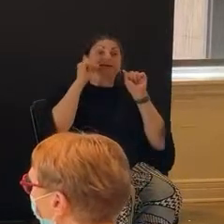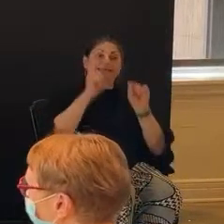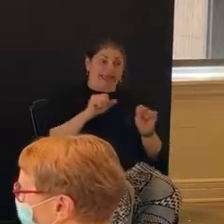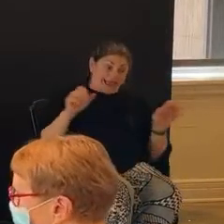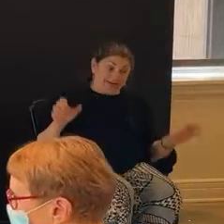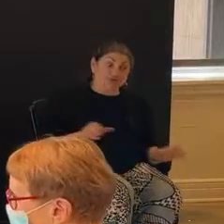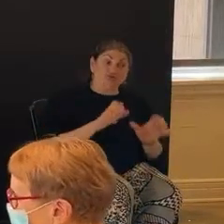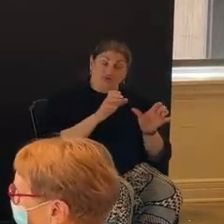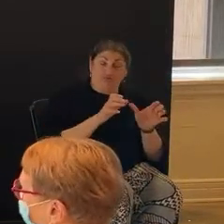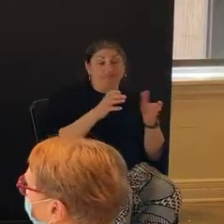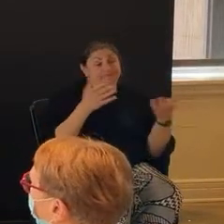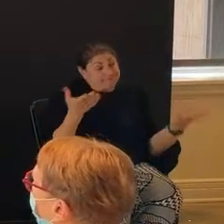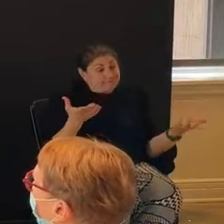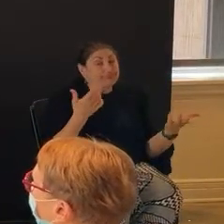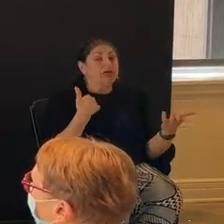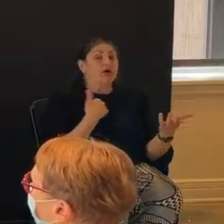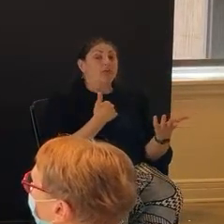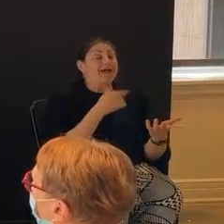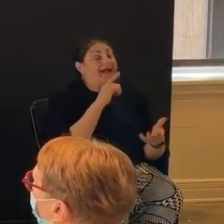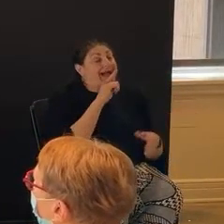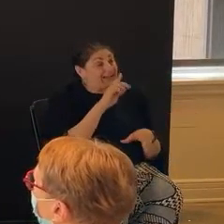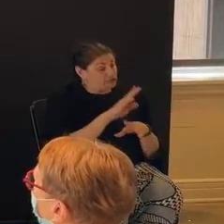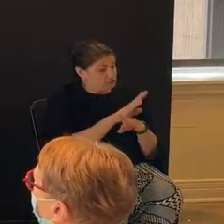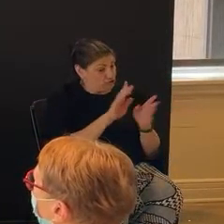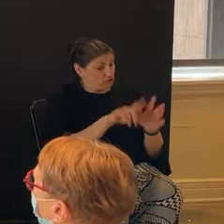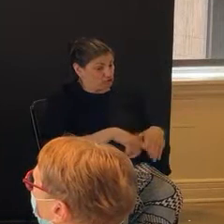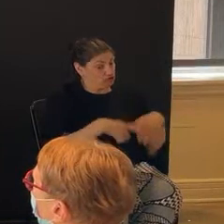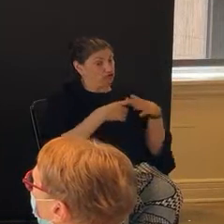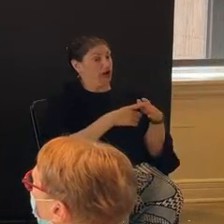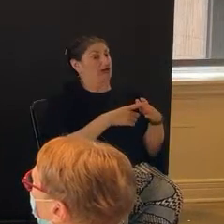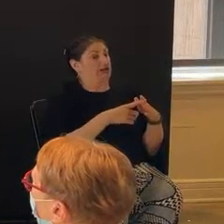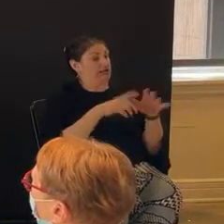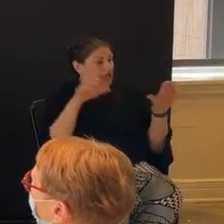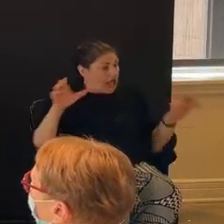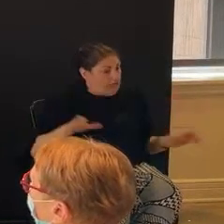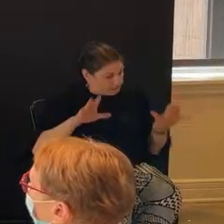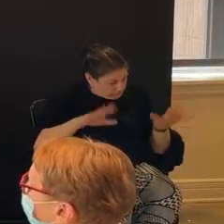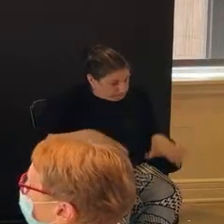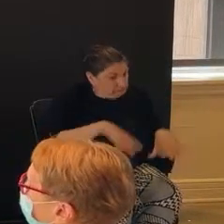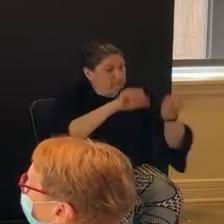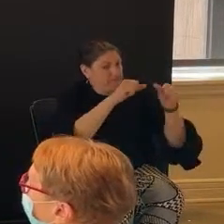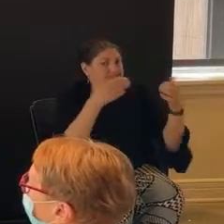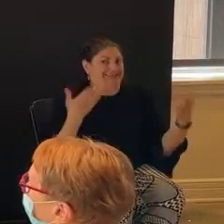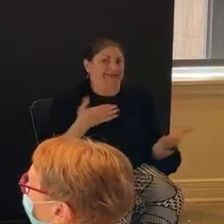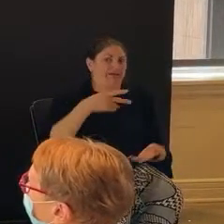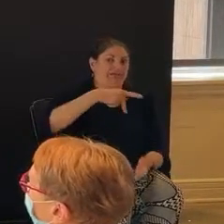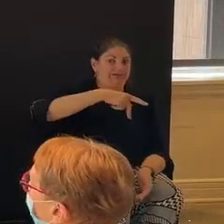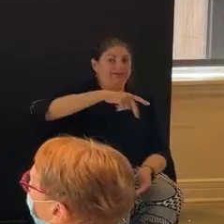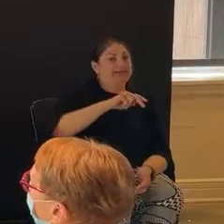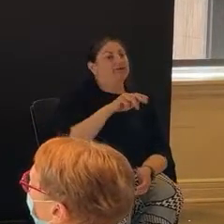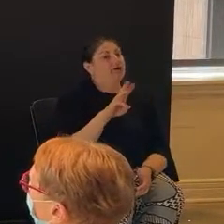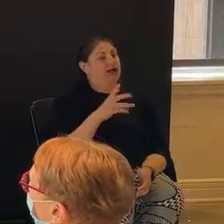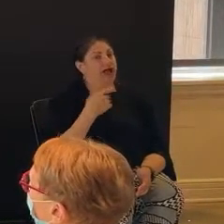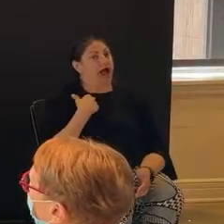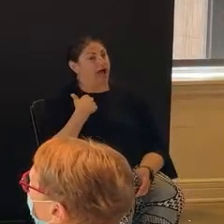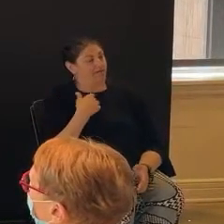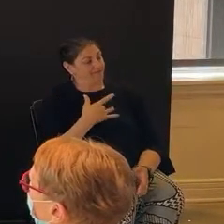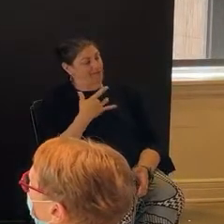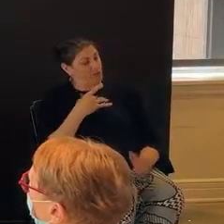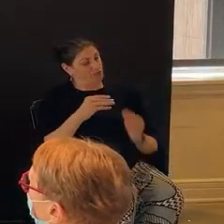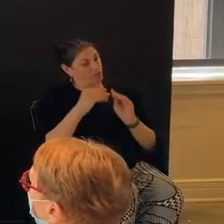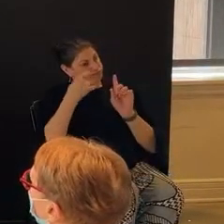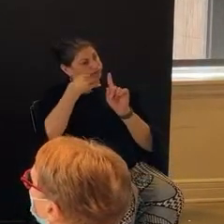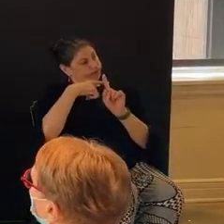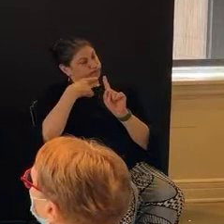And, you know, we're actually starting to do some of it here in the Pacific Northwest. So I have to say I'm a little more optimistic now than I have been in